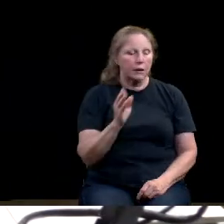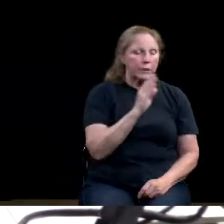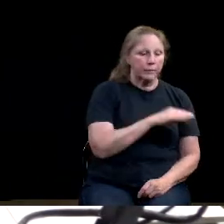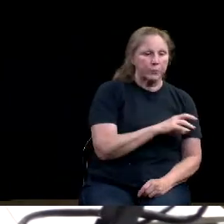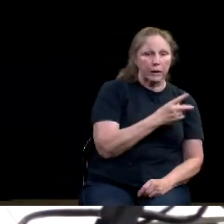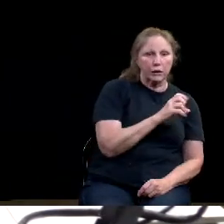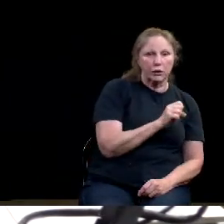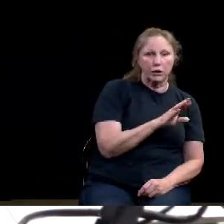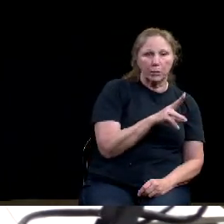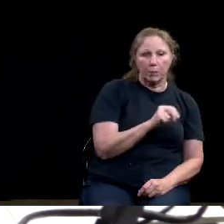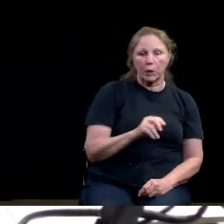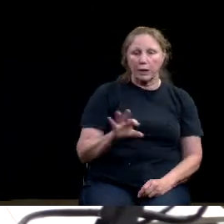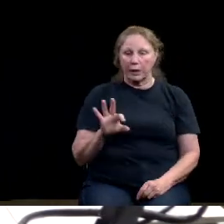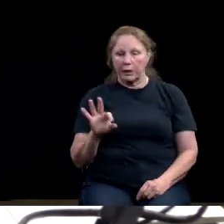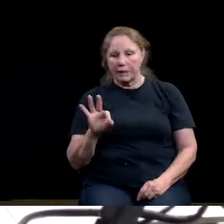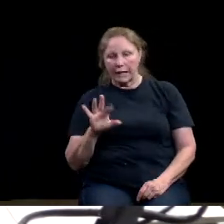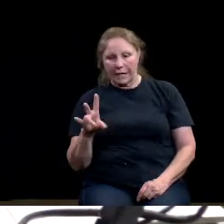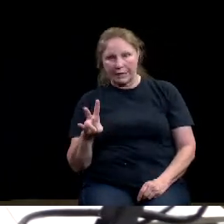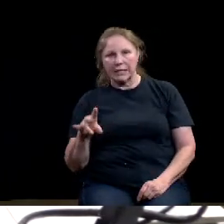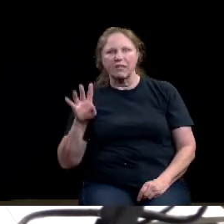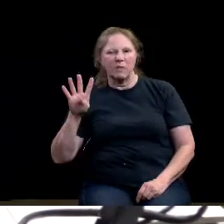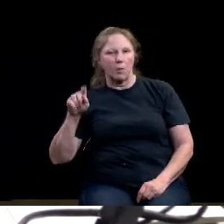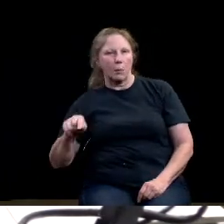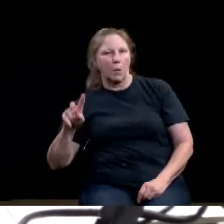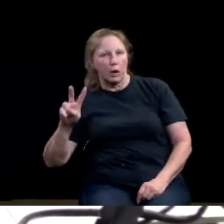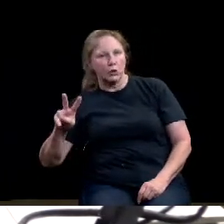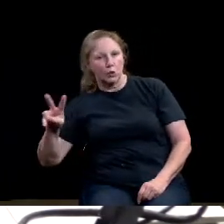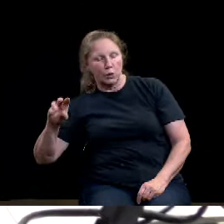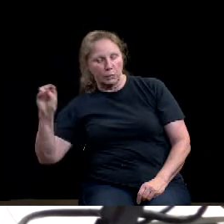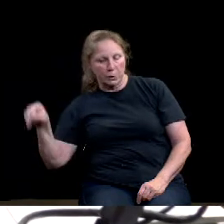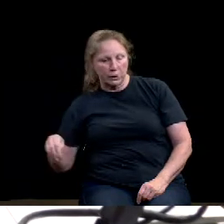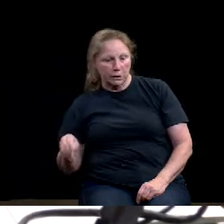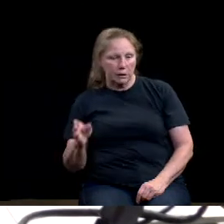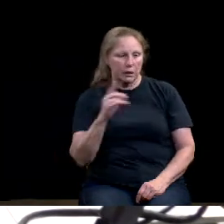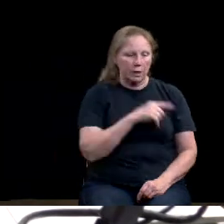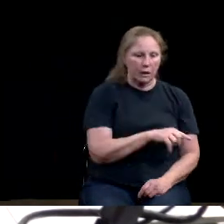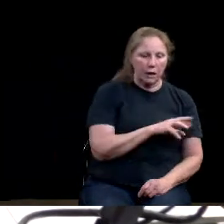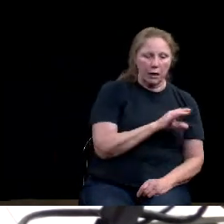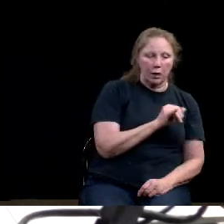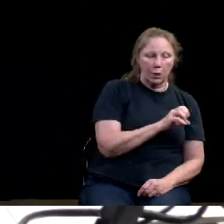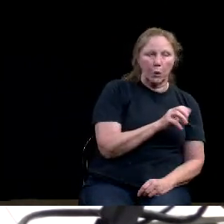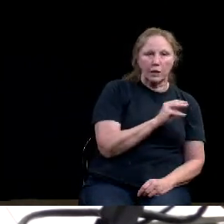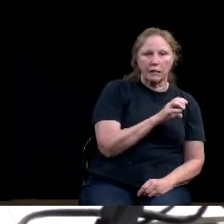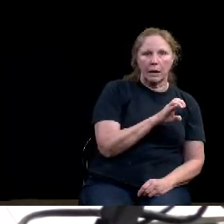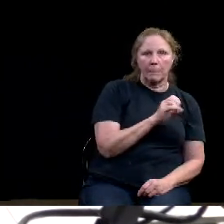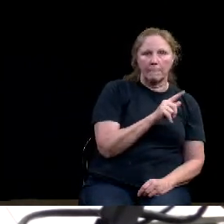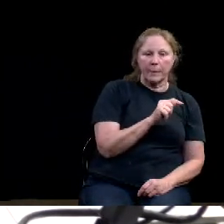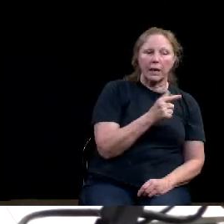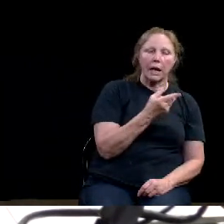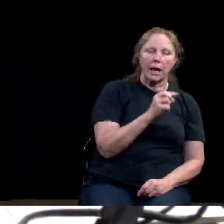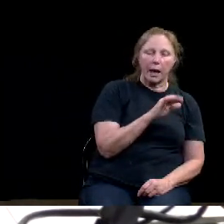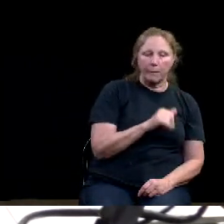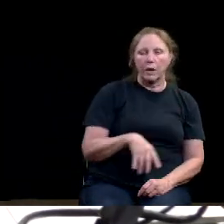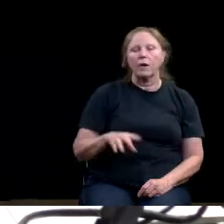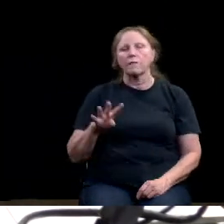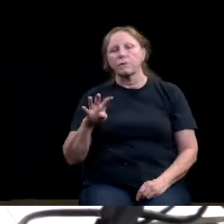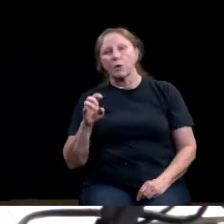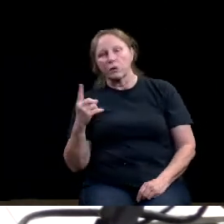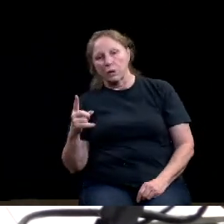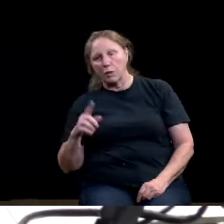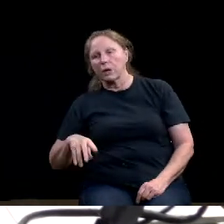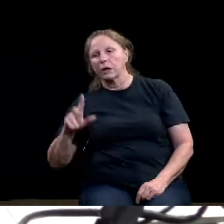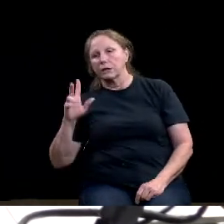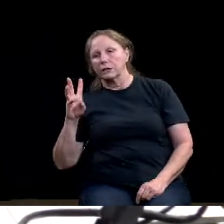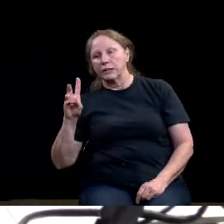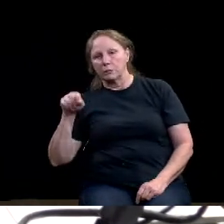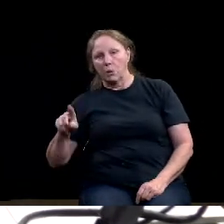141, 6.13% of the votes. Total votes cast, 2,300. The following have